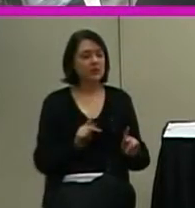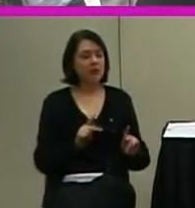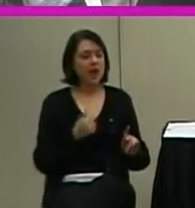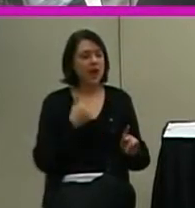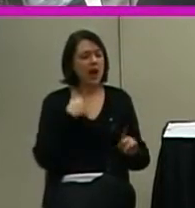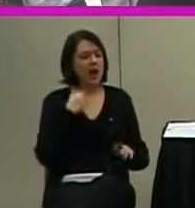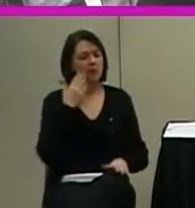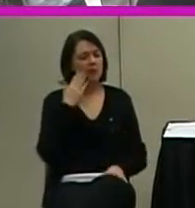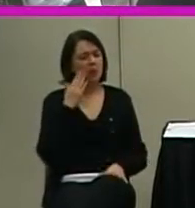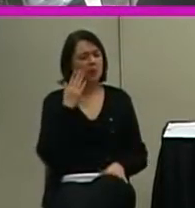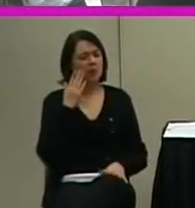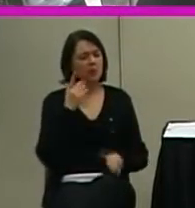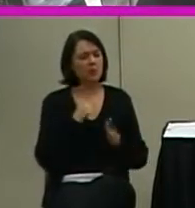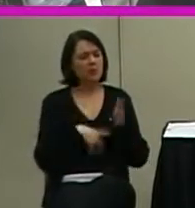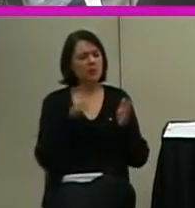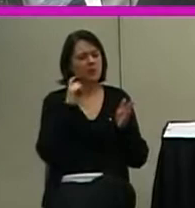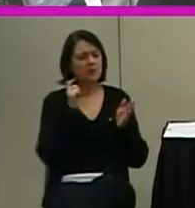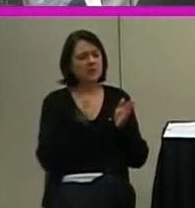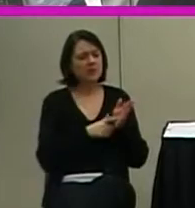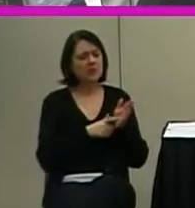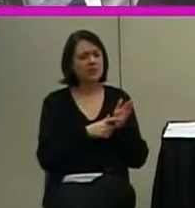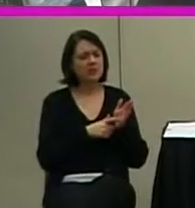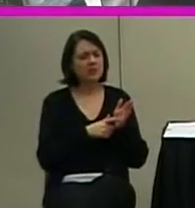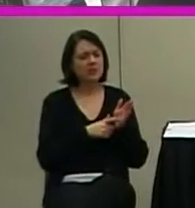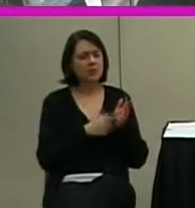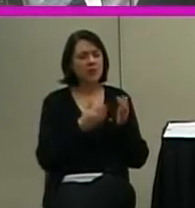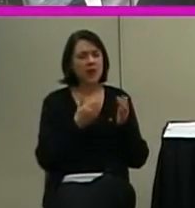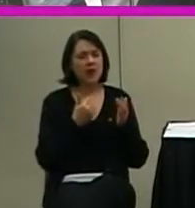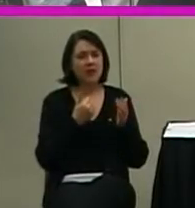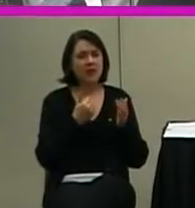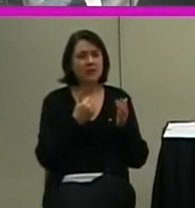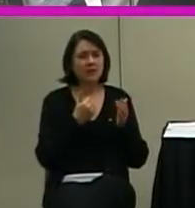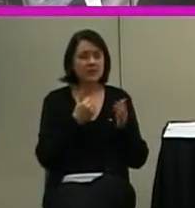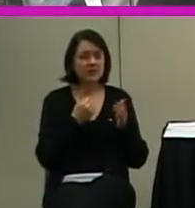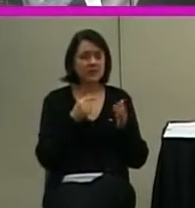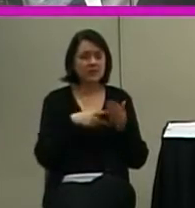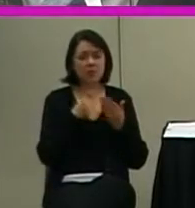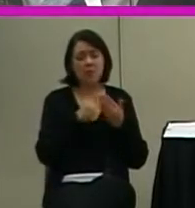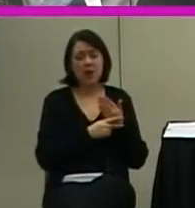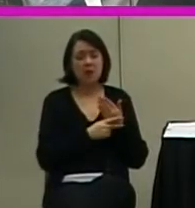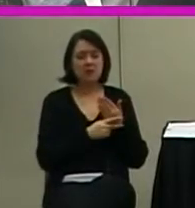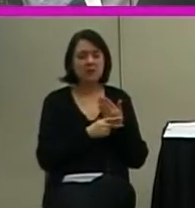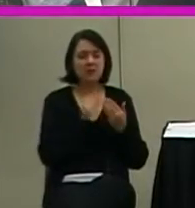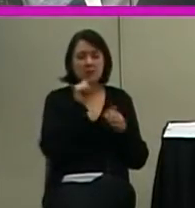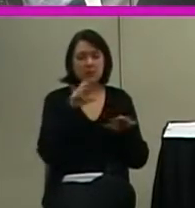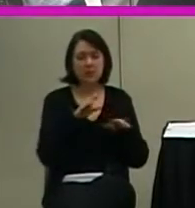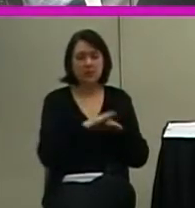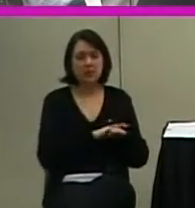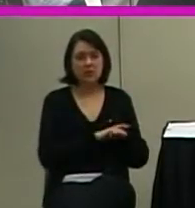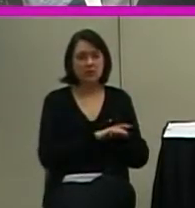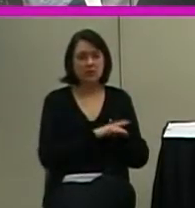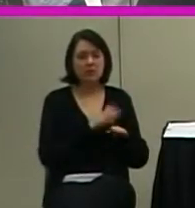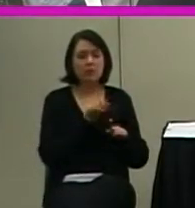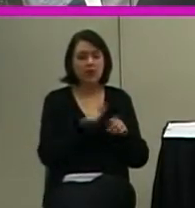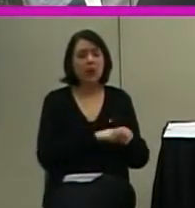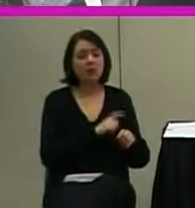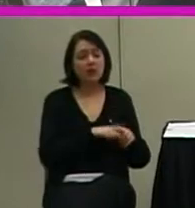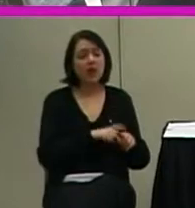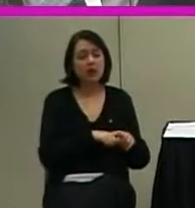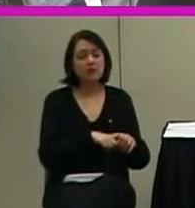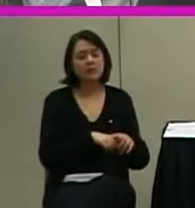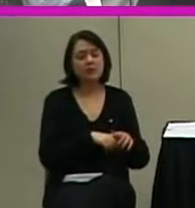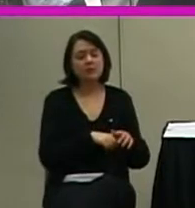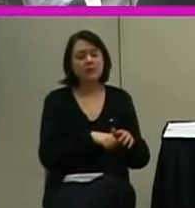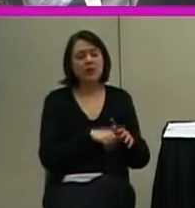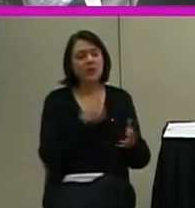found. We haven't been doing it long enough, I don't think, to really have any data that says if that's good or not, but I think their idea was to take some of the pressure off